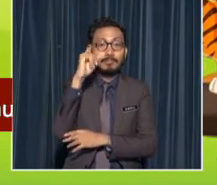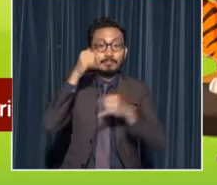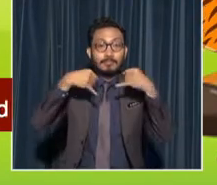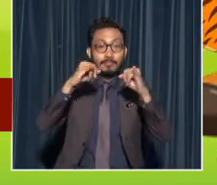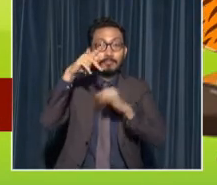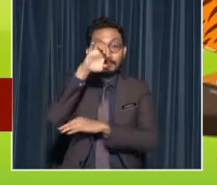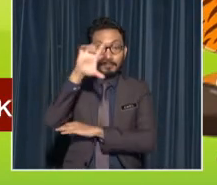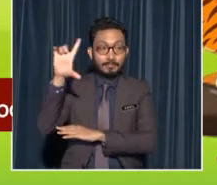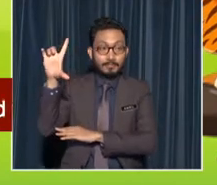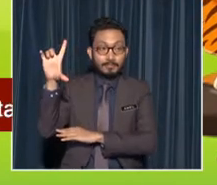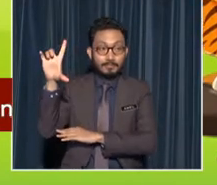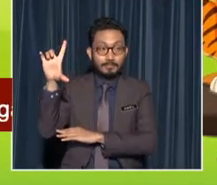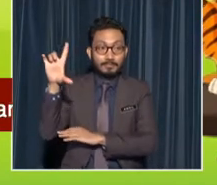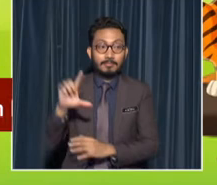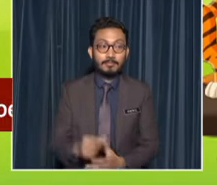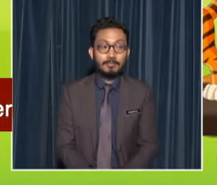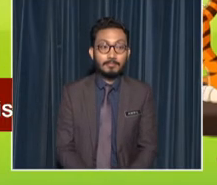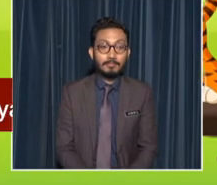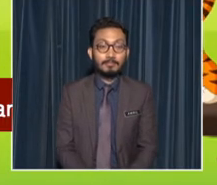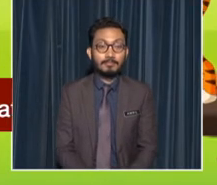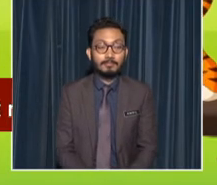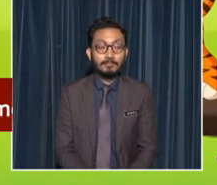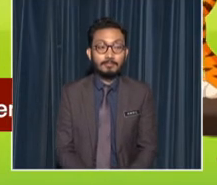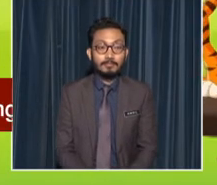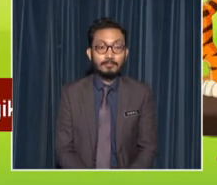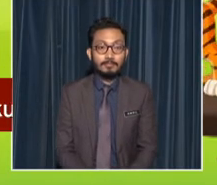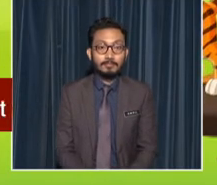from SKPK Jalan Pil.